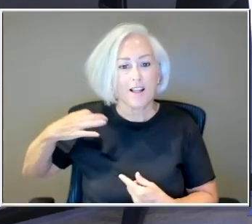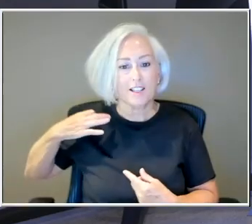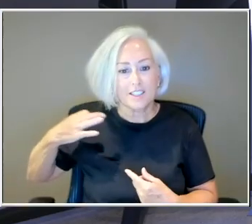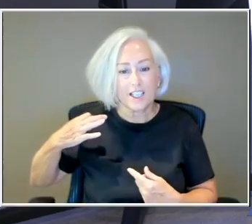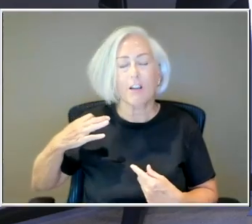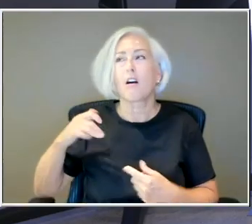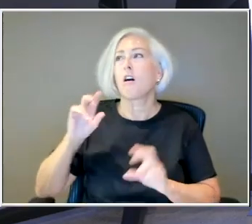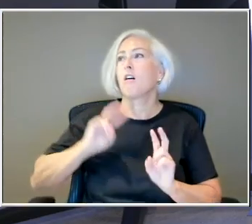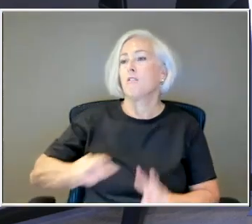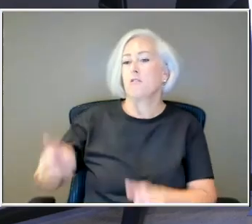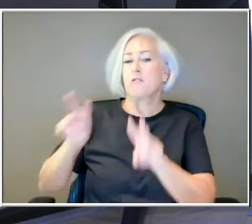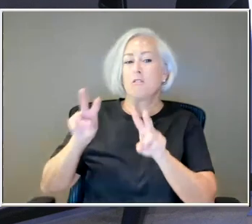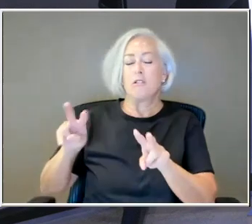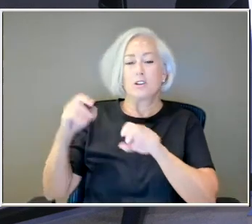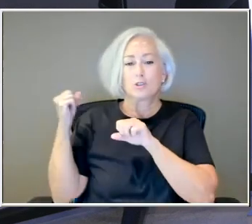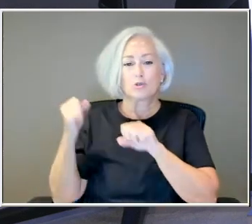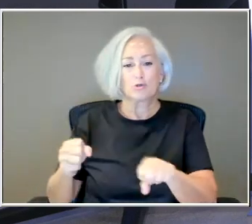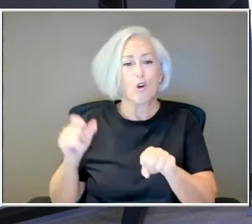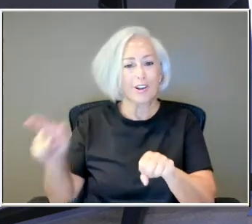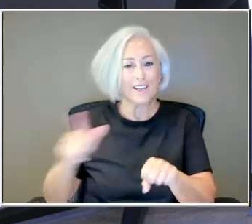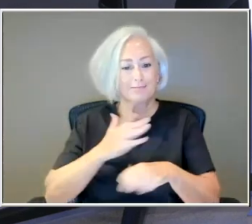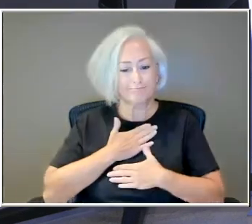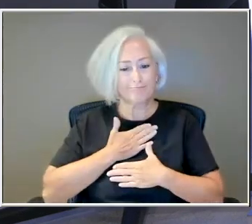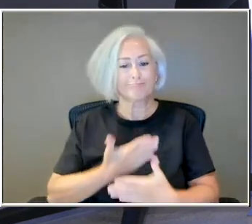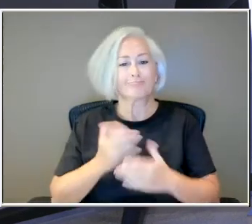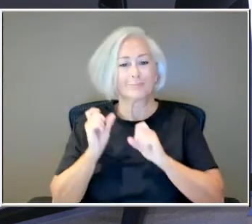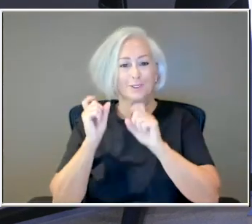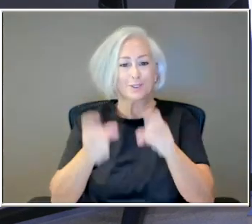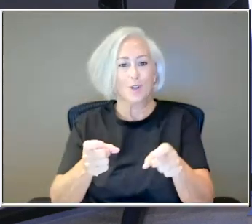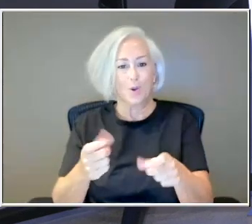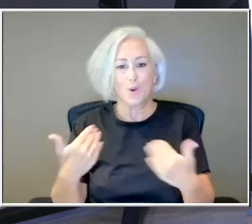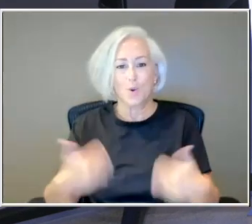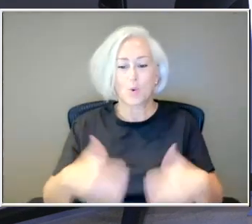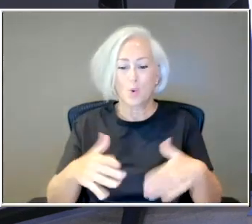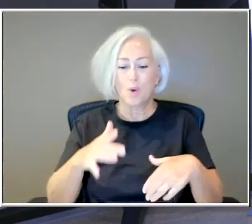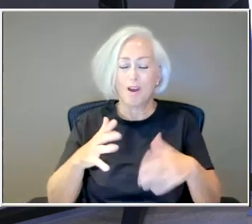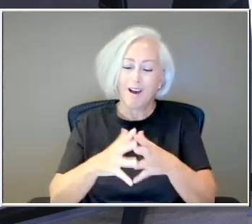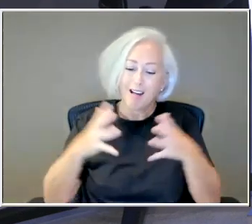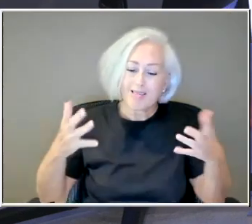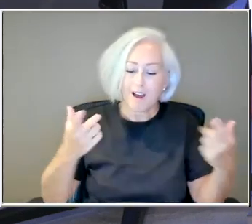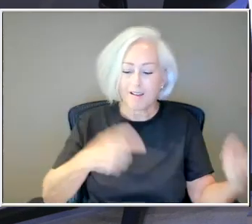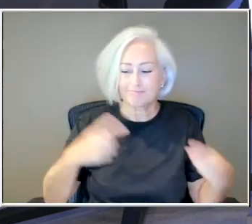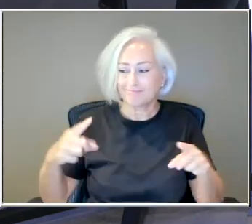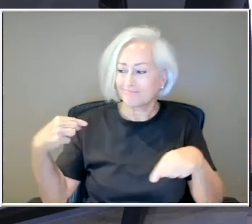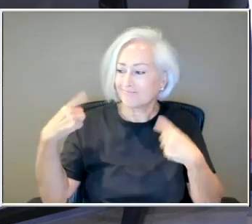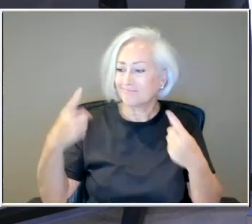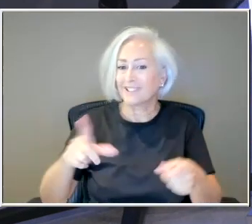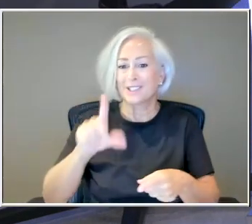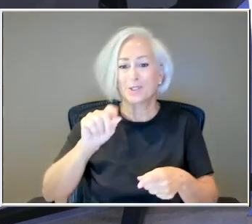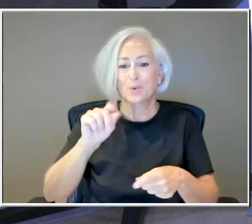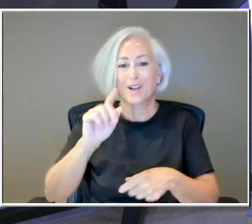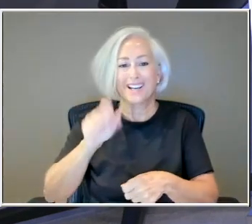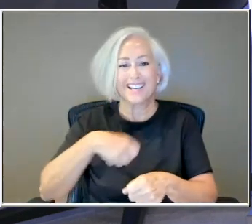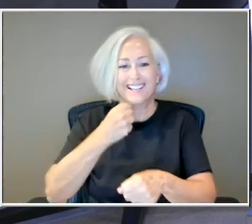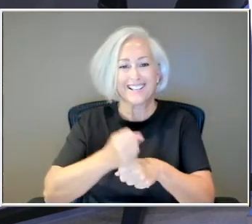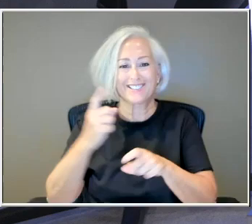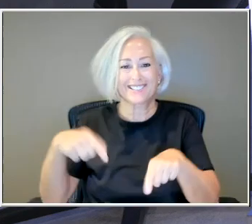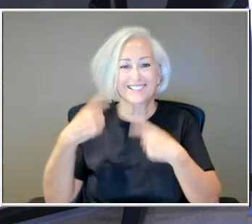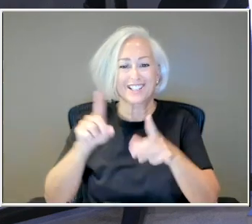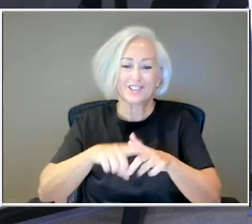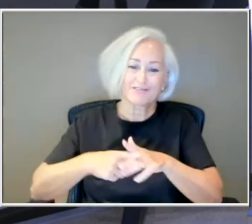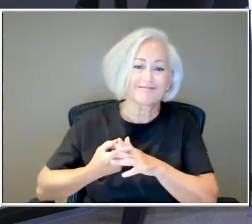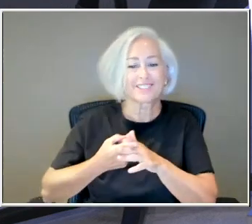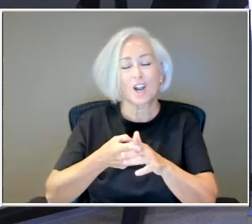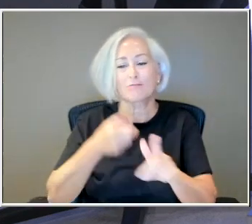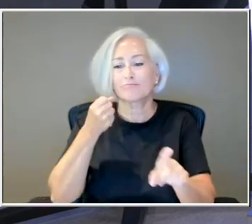come a long way. So we have come a long way. In those 20 years that you've been dealing with this. Absolutely. So you've dealt with cancer,